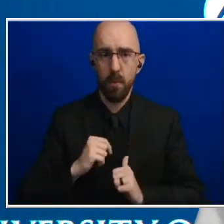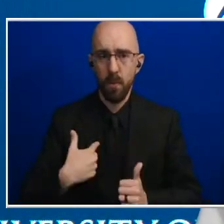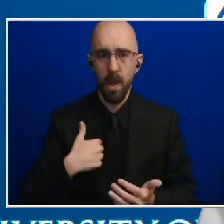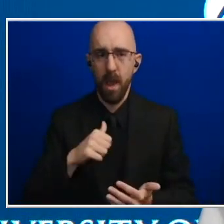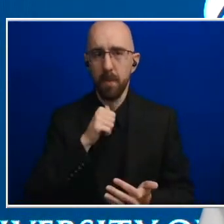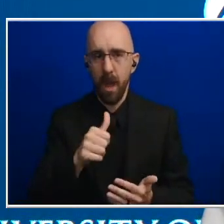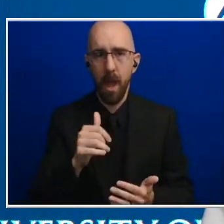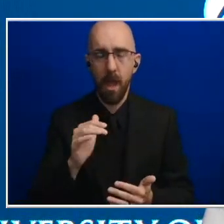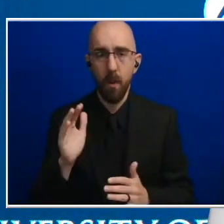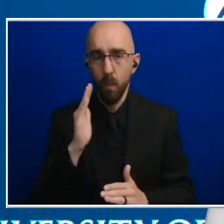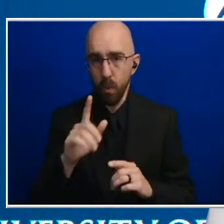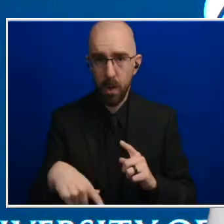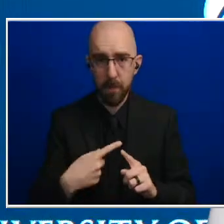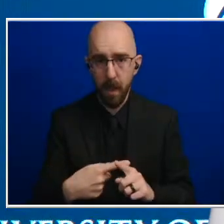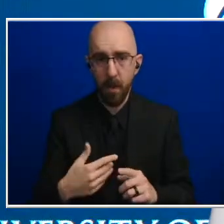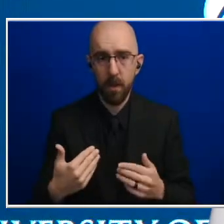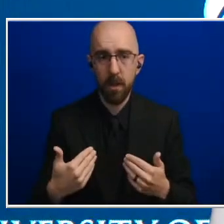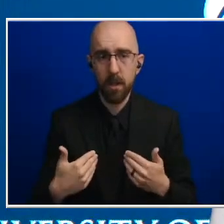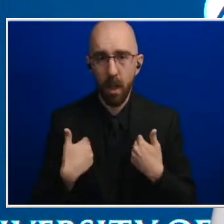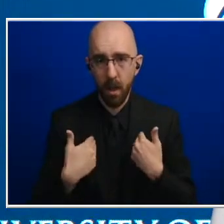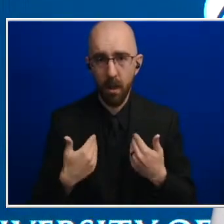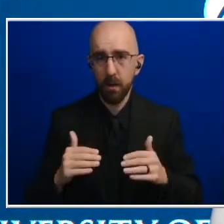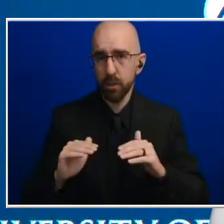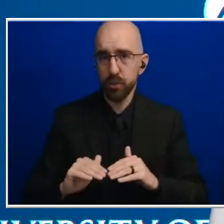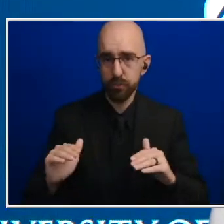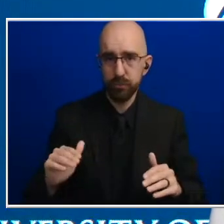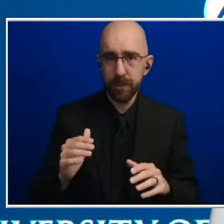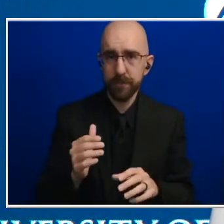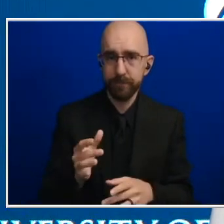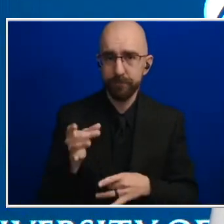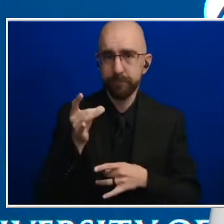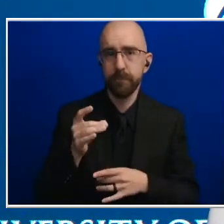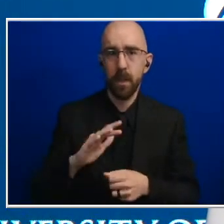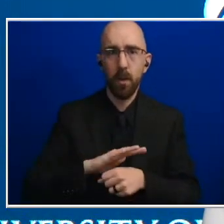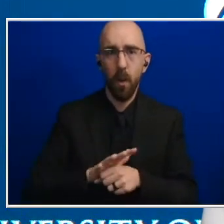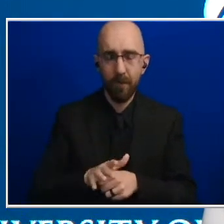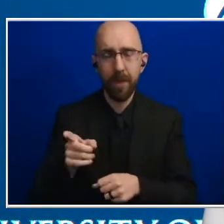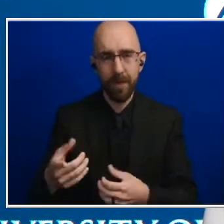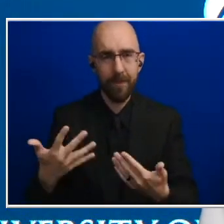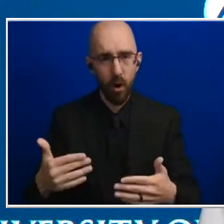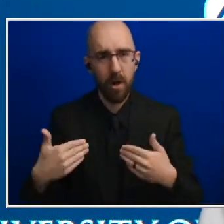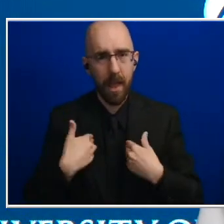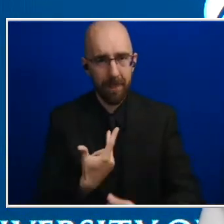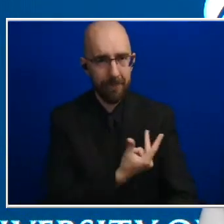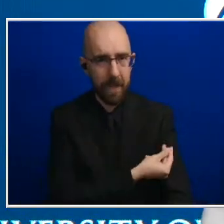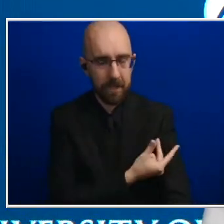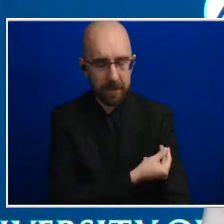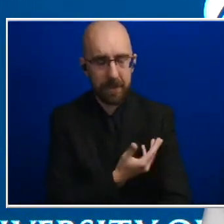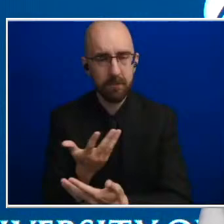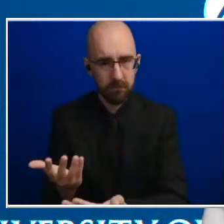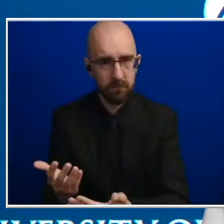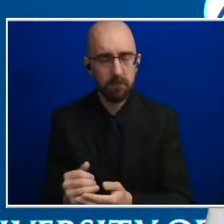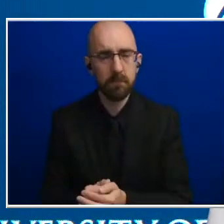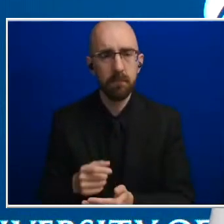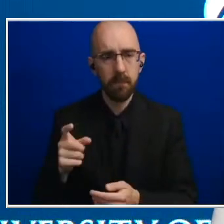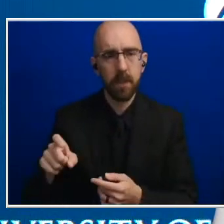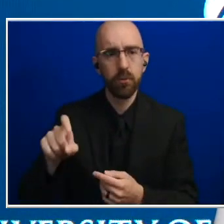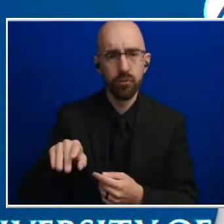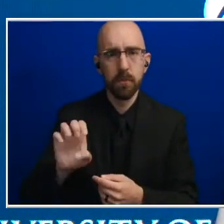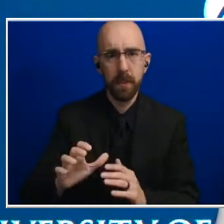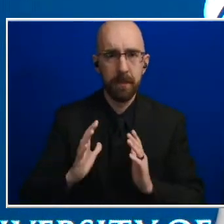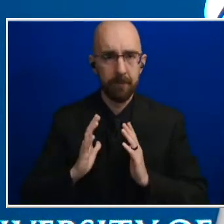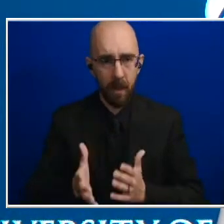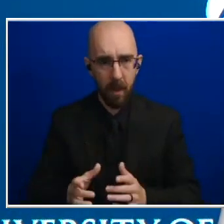my children getting COVID. They've had the vaccine. They should be fine, but we